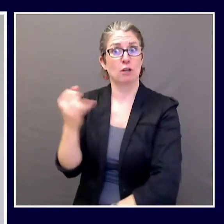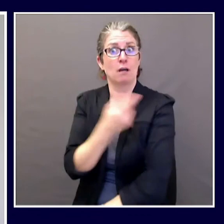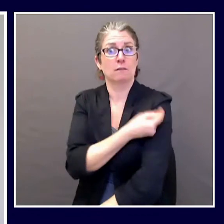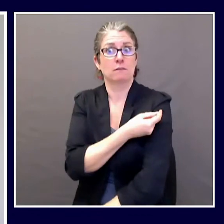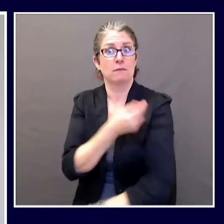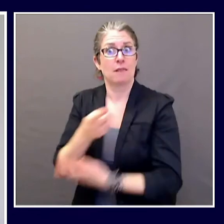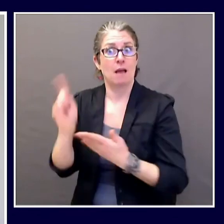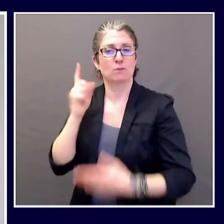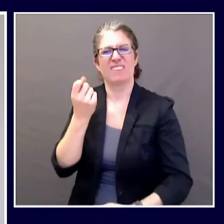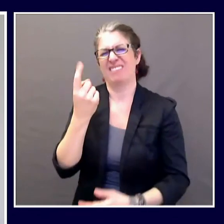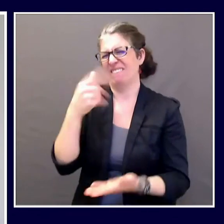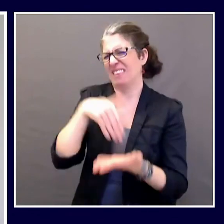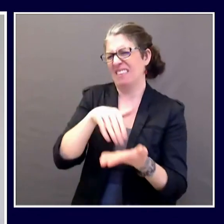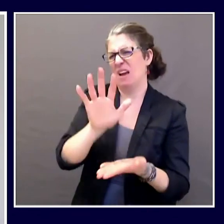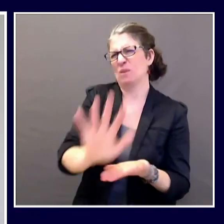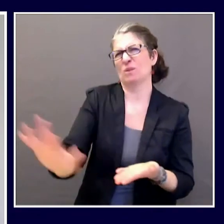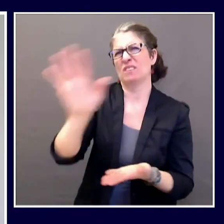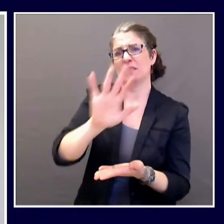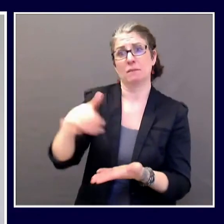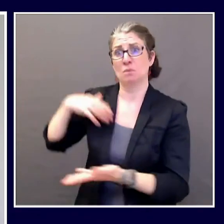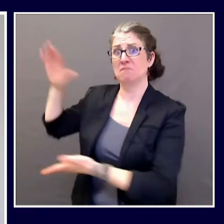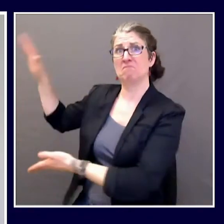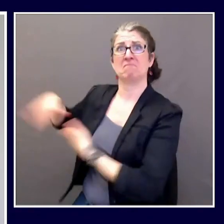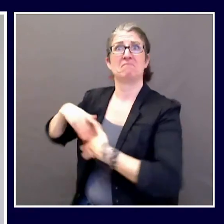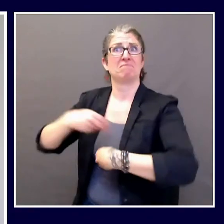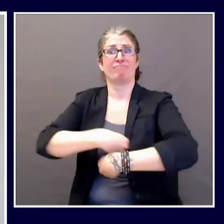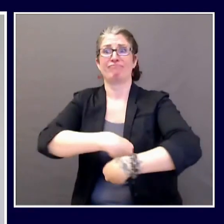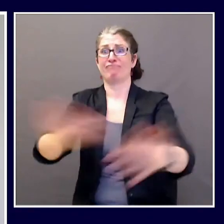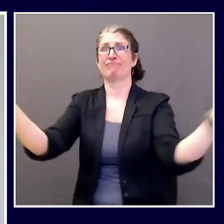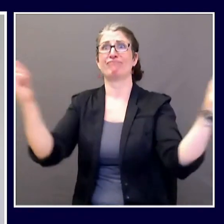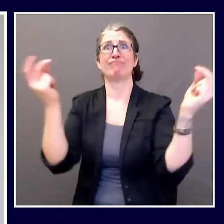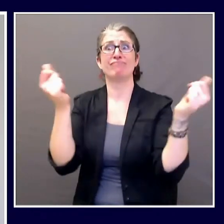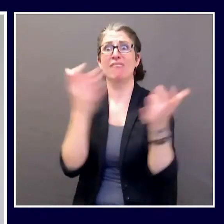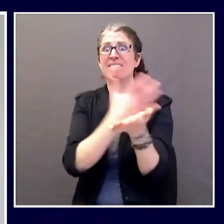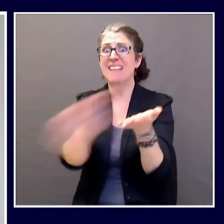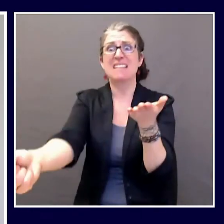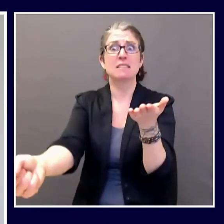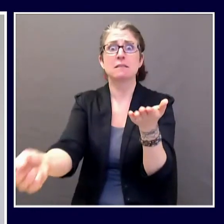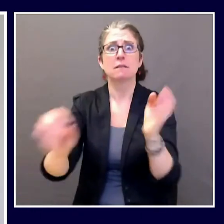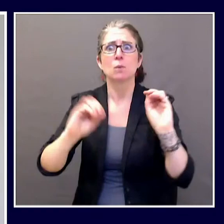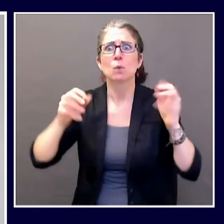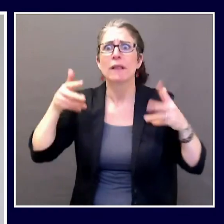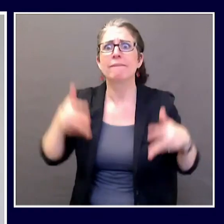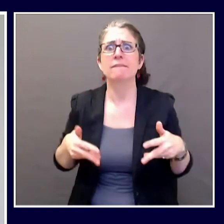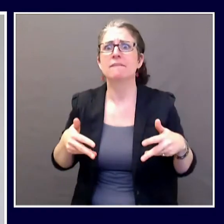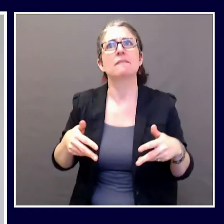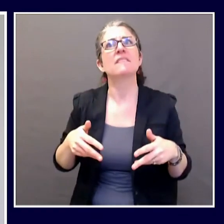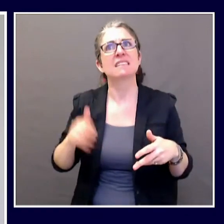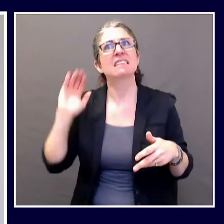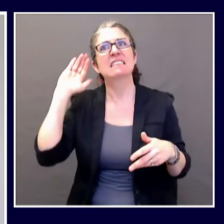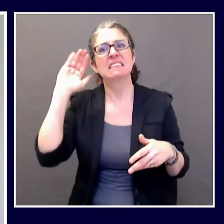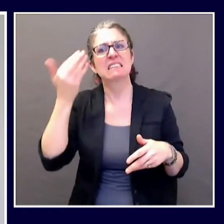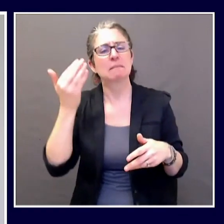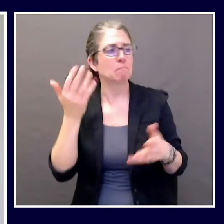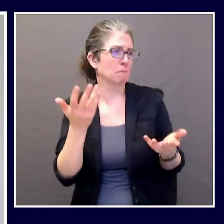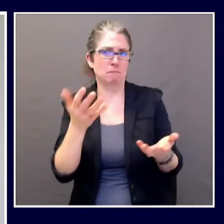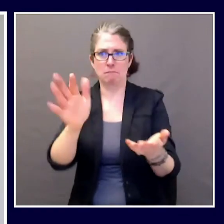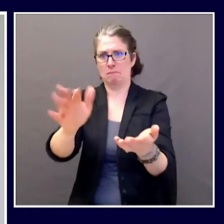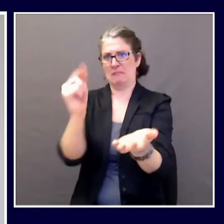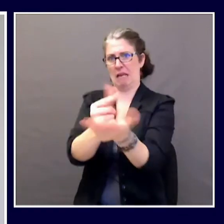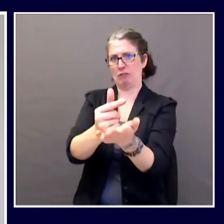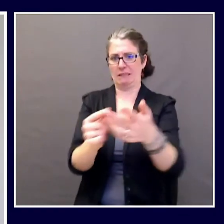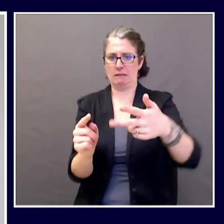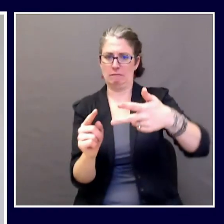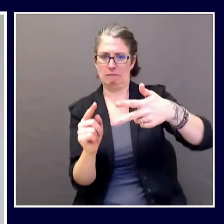that they are available for us to allocate. So those numbers pretty much reflect who's gotten it. All right, thanks. And